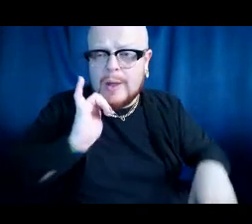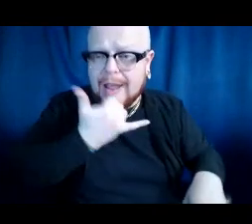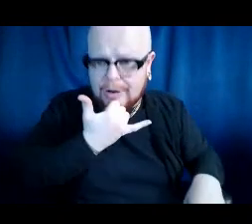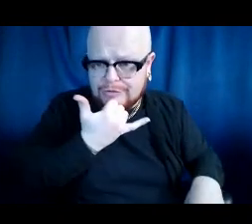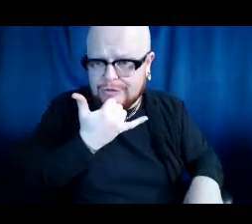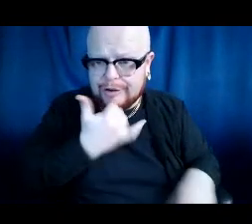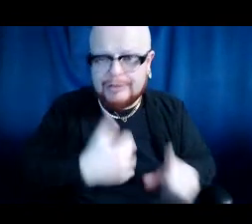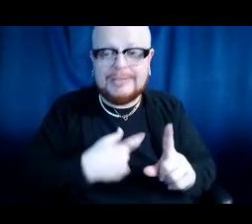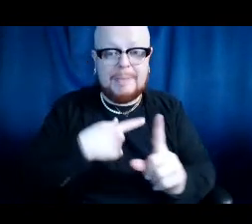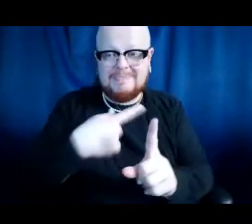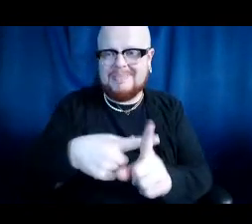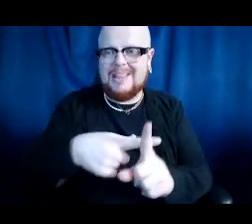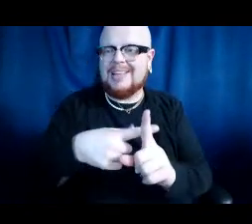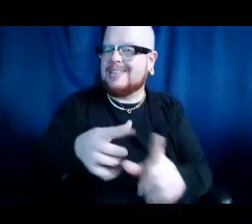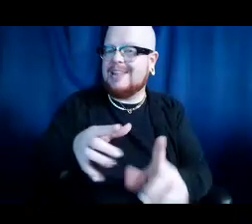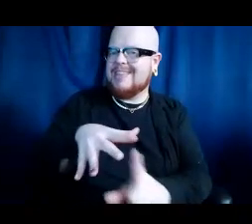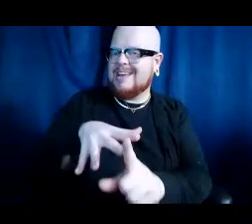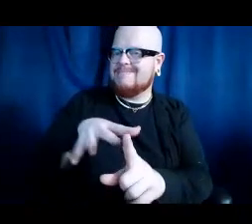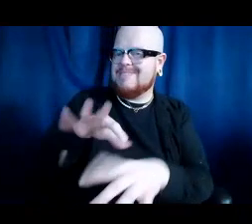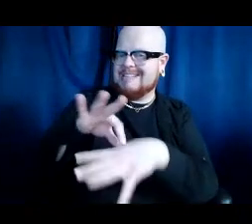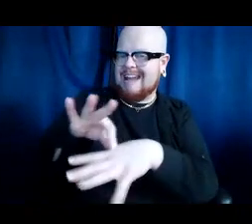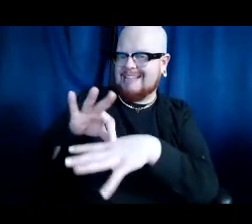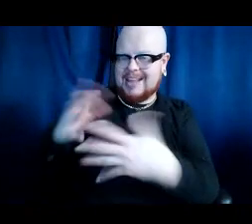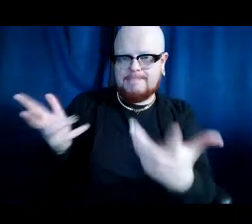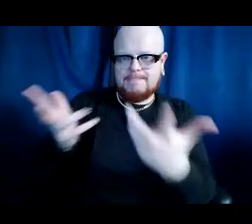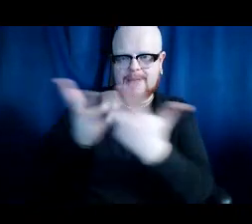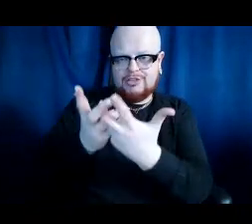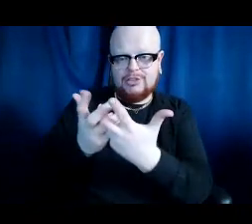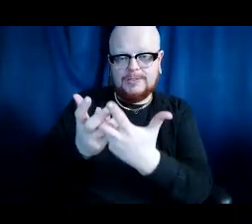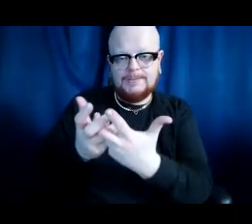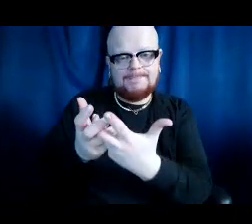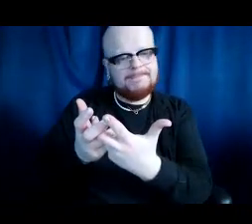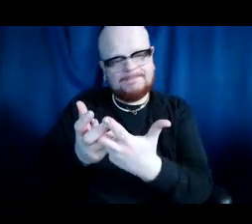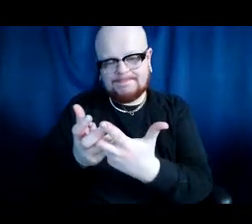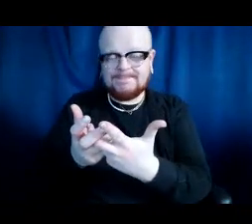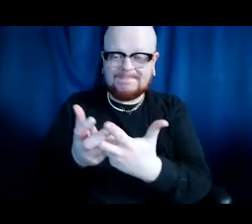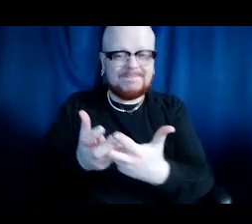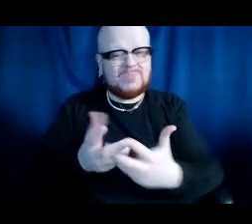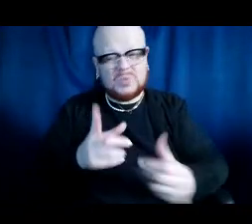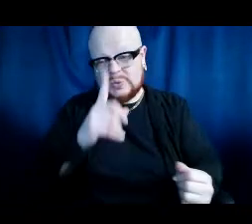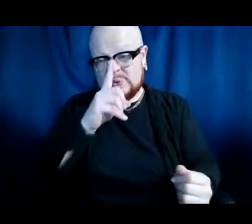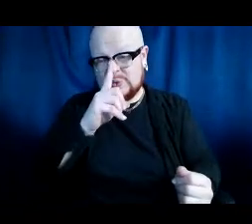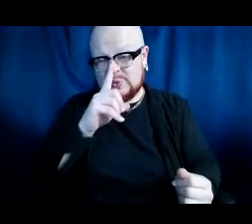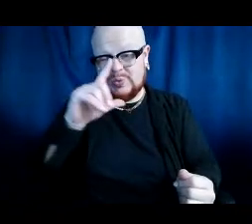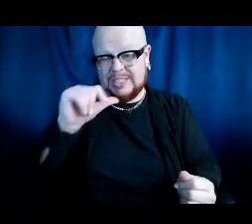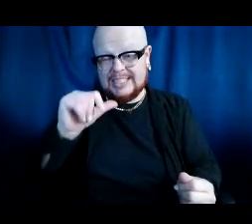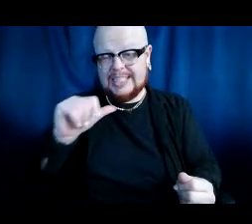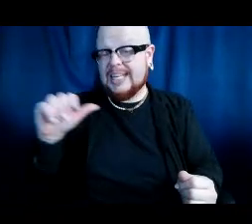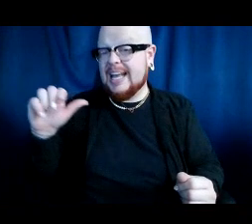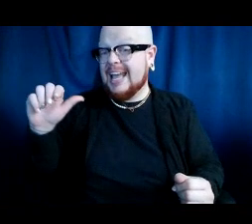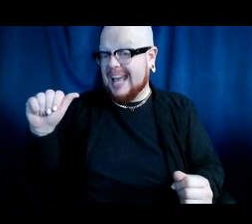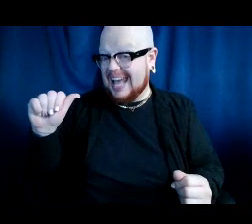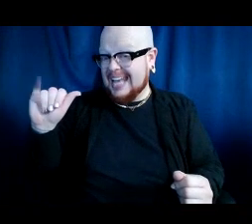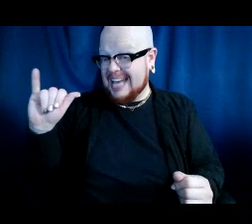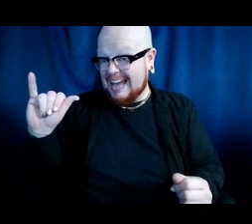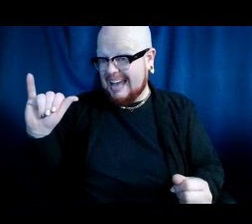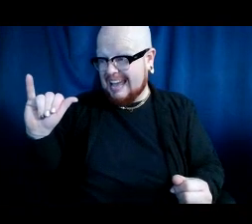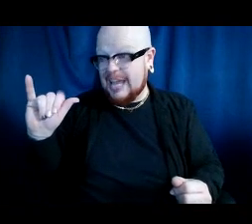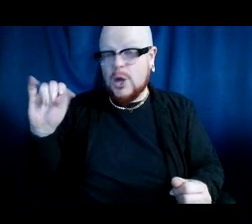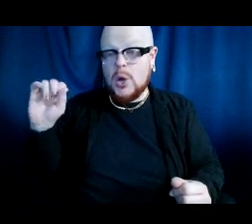to verify the captions generated from artificial intelligence, or AI, are corrected before posting